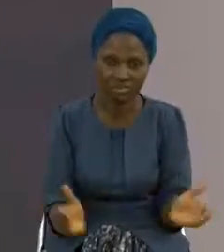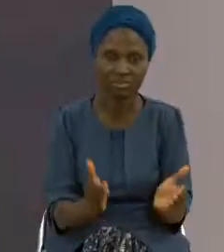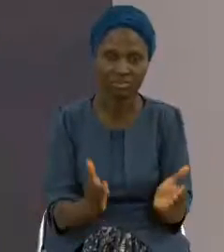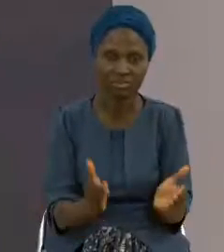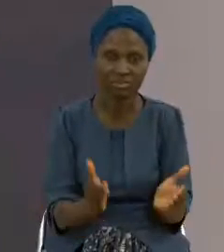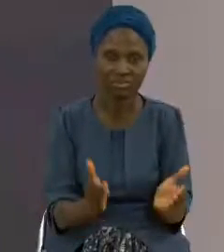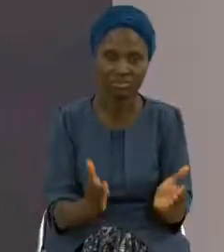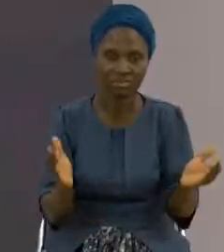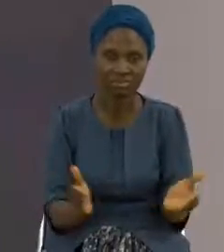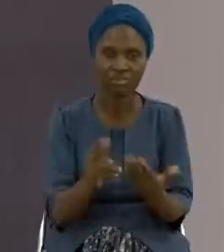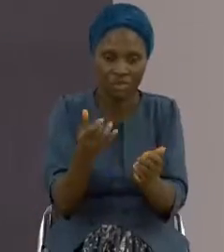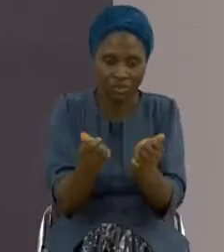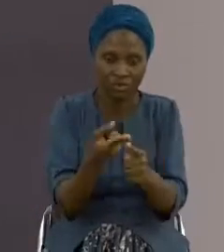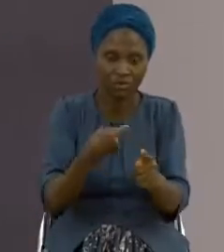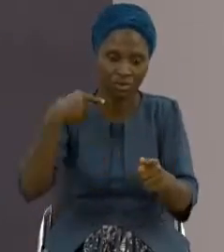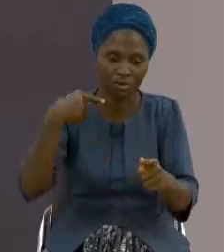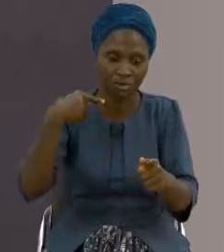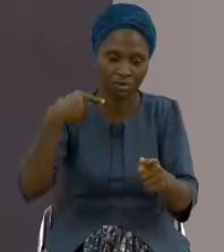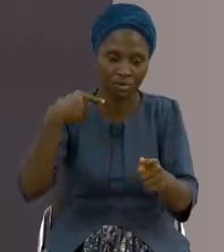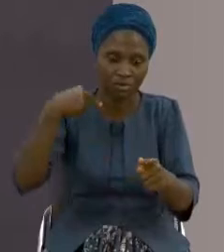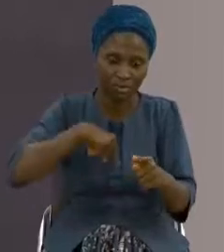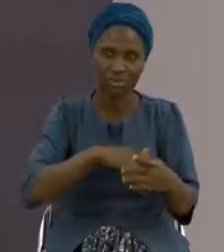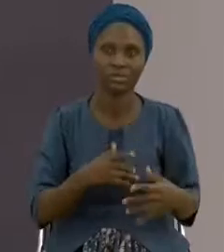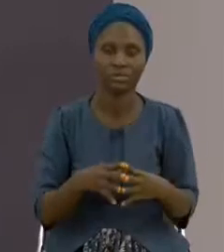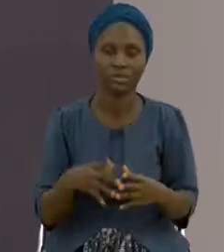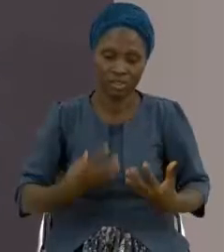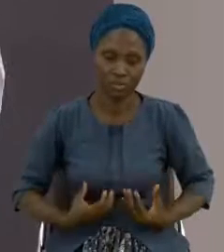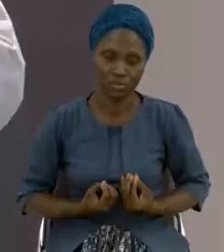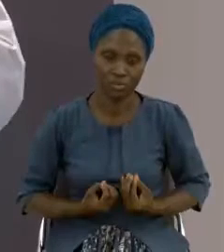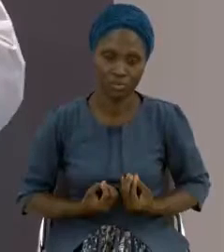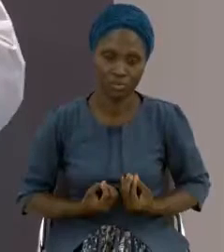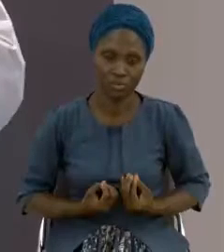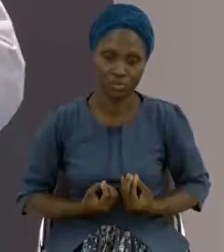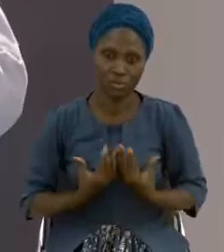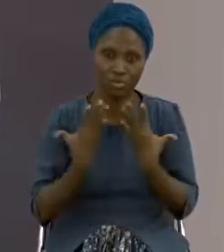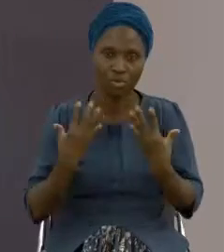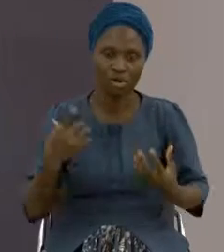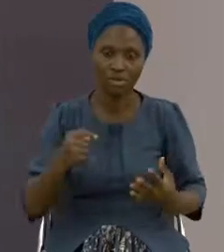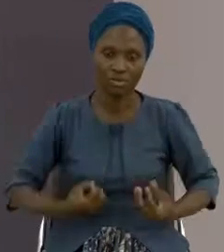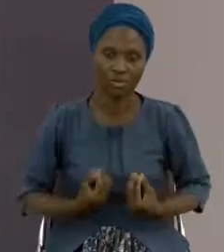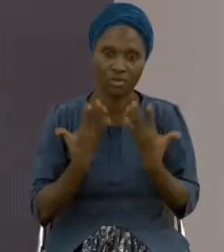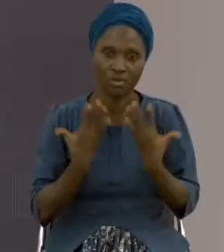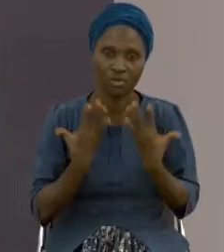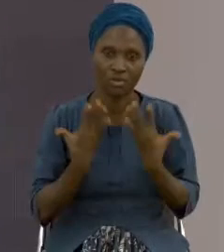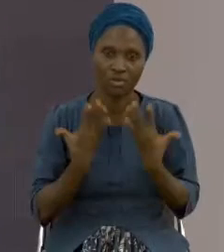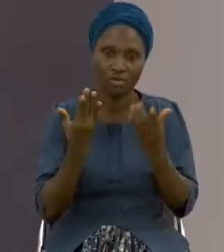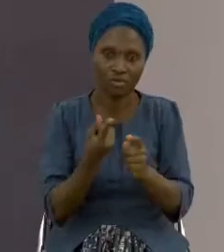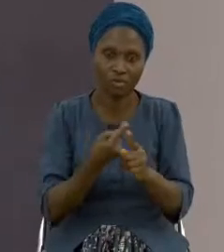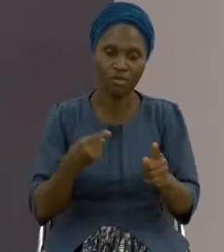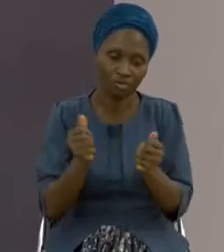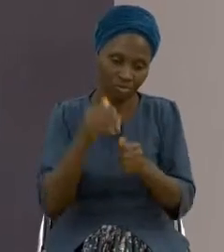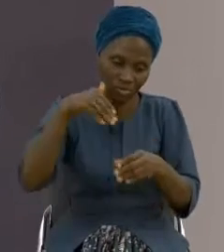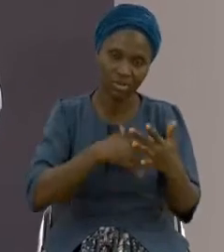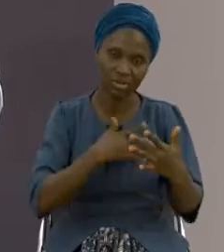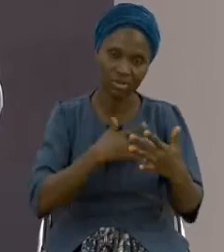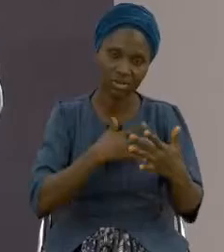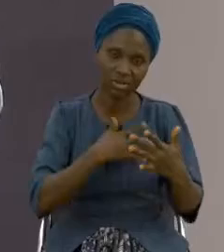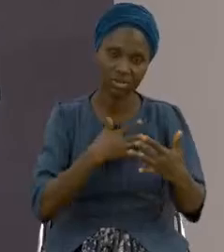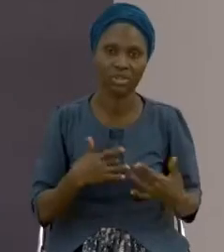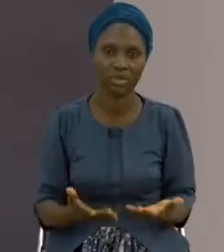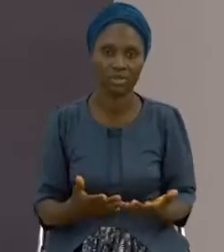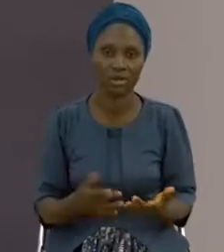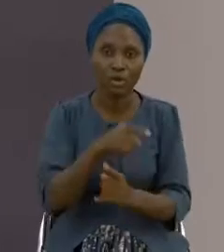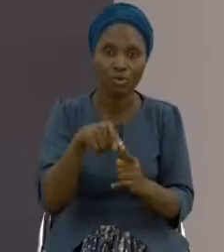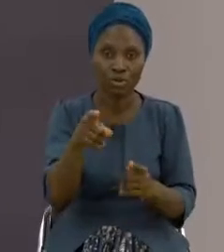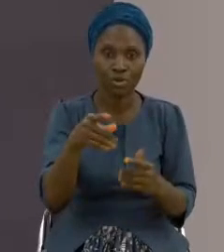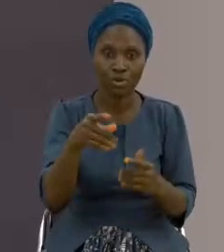us and, you know, almost crying on the pulpit, let us evangelize. When you have everything you ought to have and